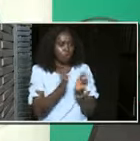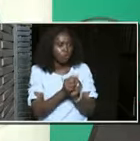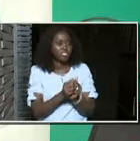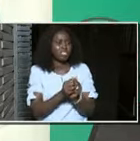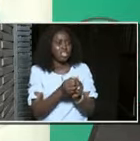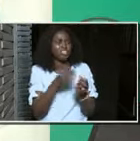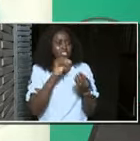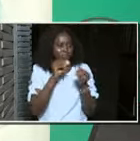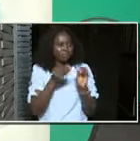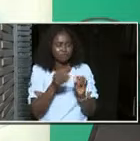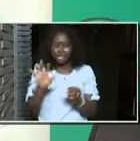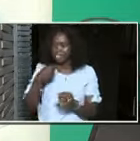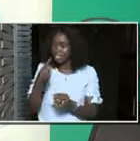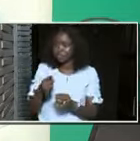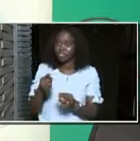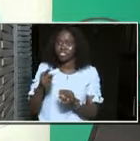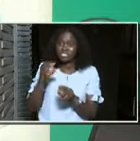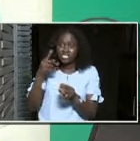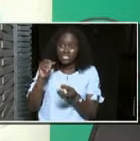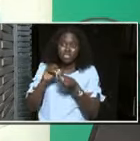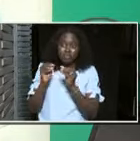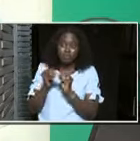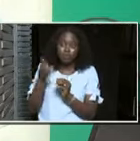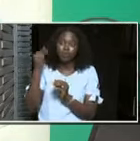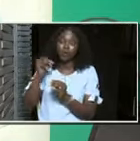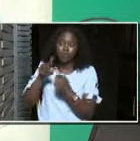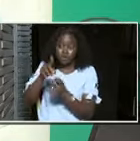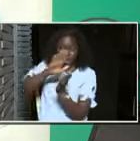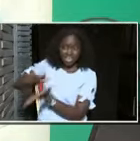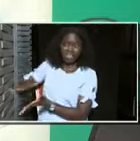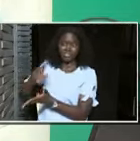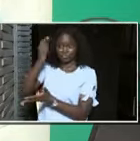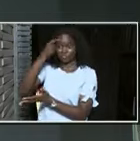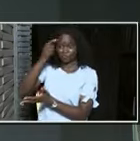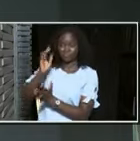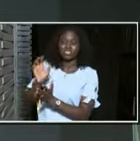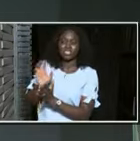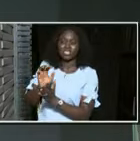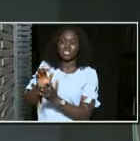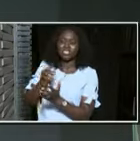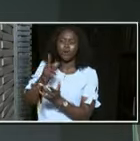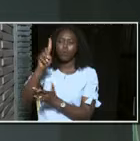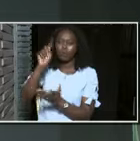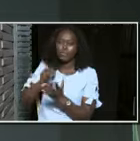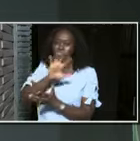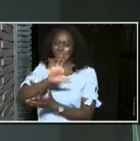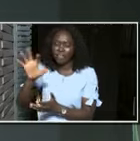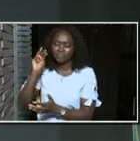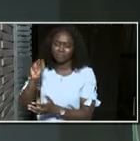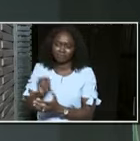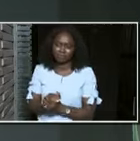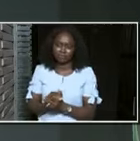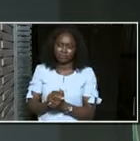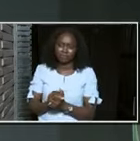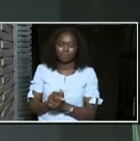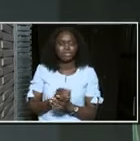1.5 million. I mean, they're worse now, but when you left, there were 1.5 million children. I am saying it's not true. Okay. Maybe they